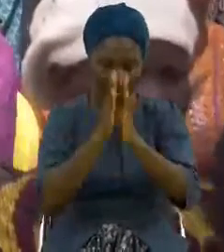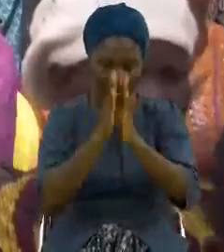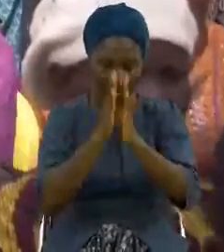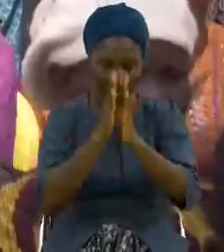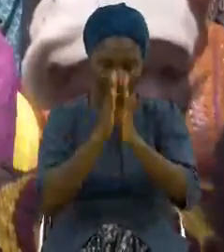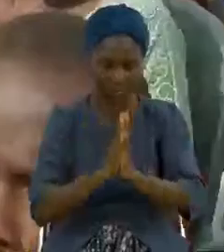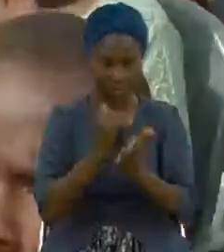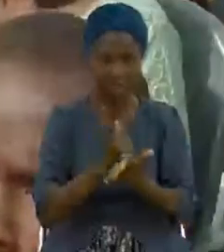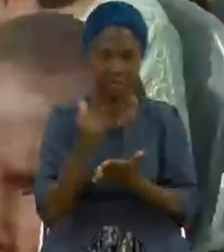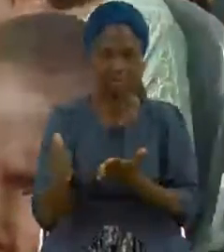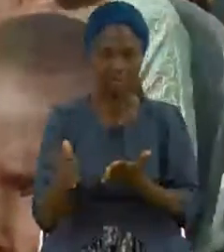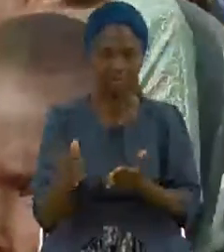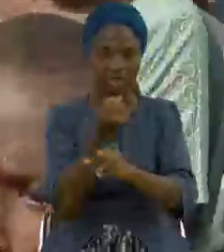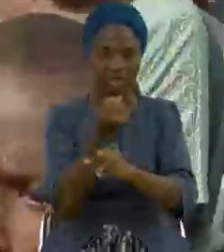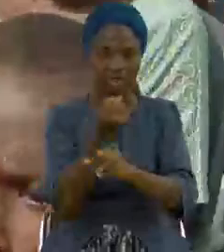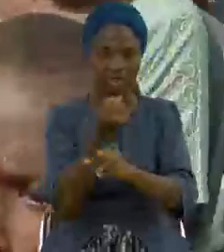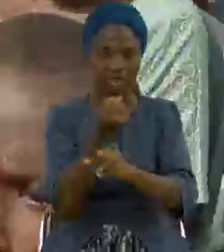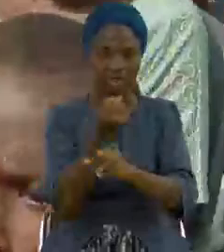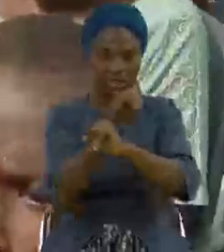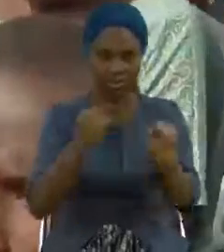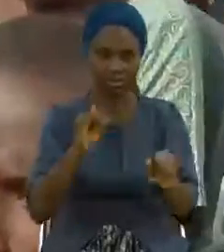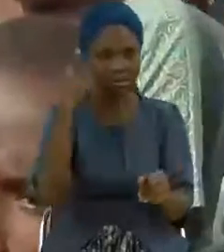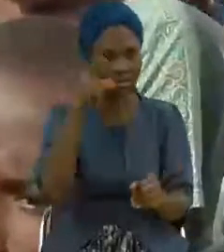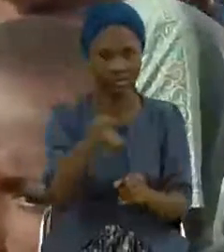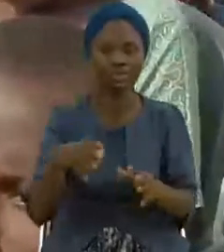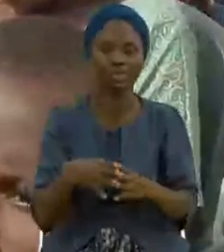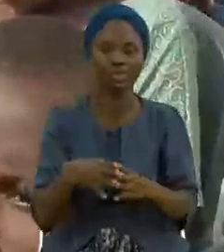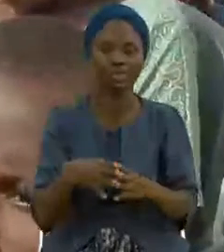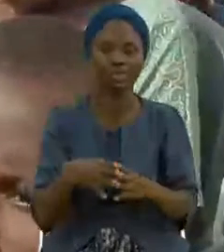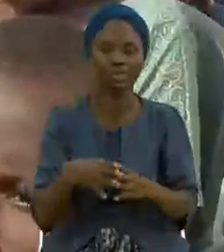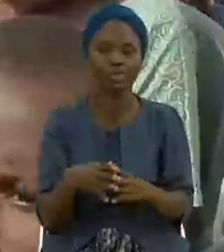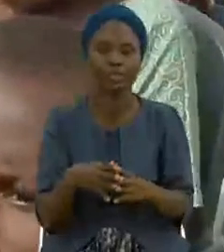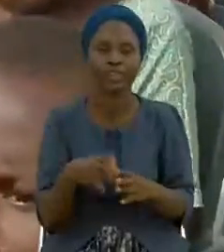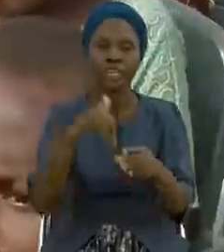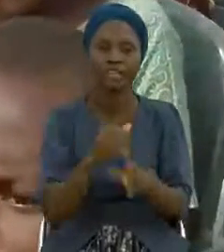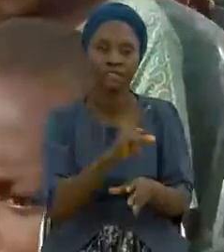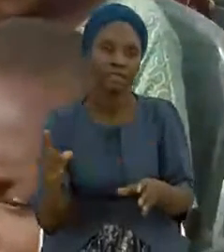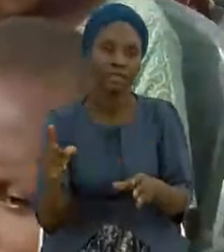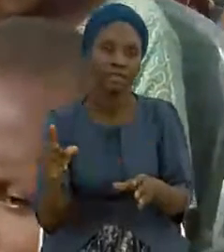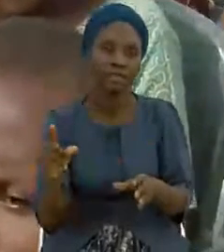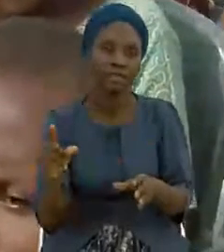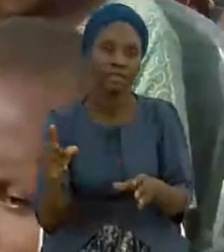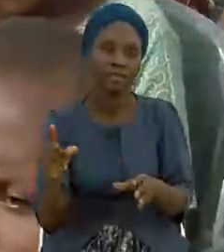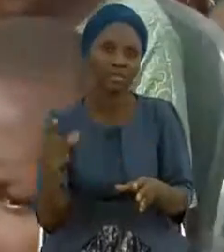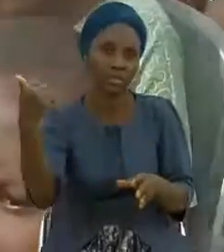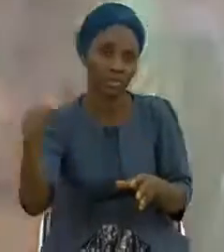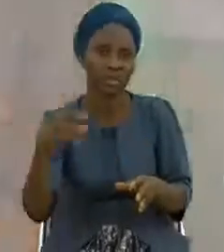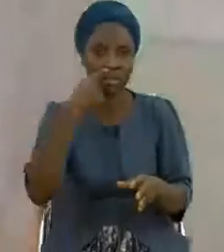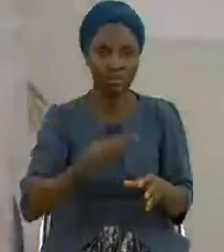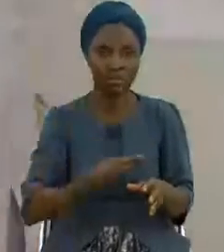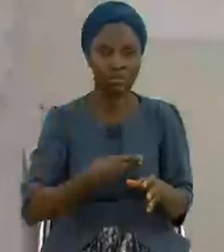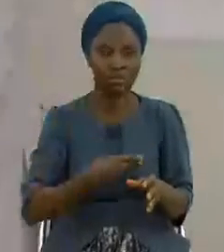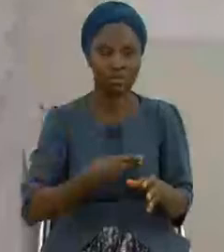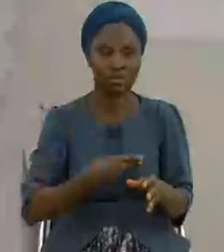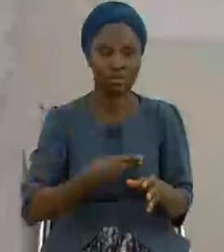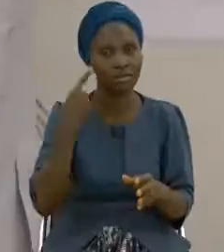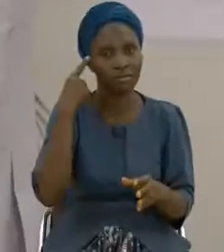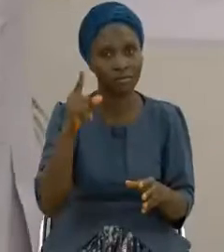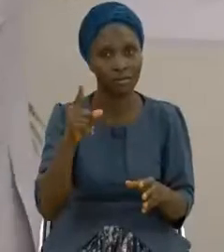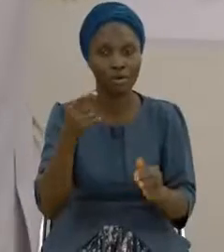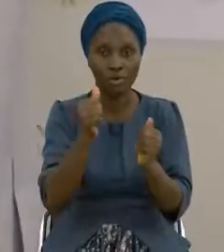In verse 10, it tells us in verse 10, for with the heart